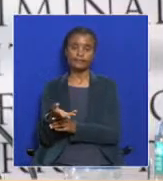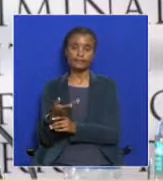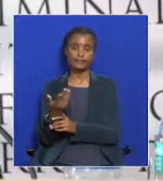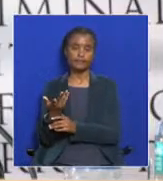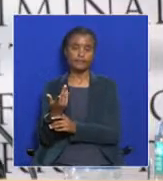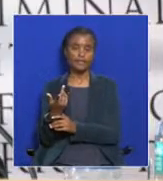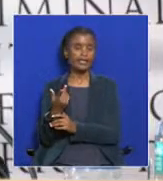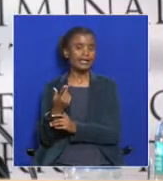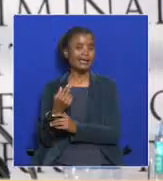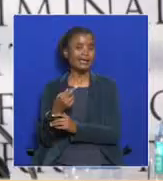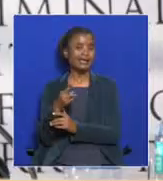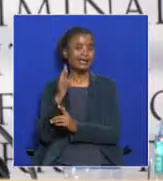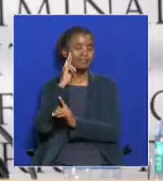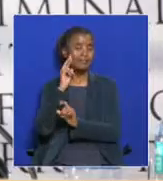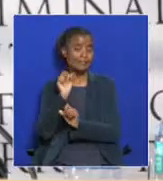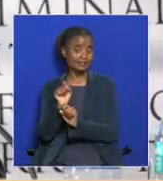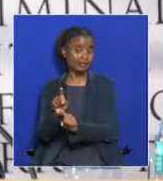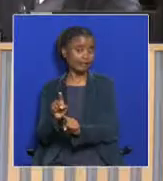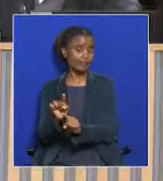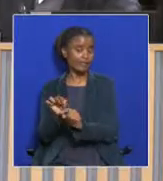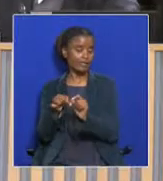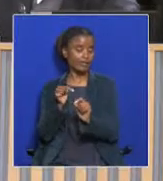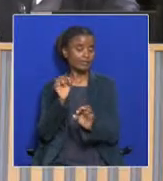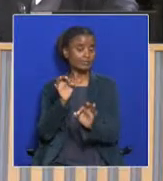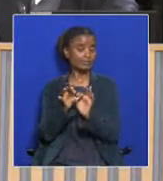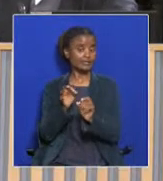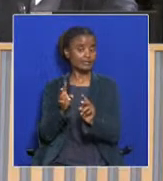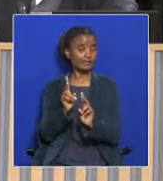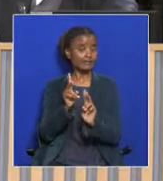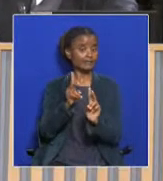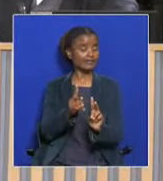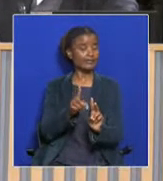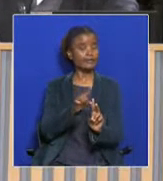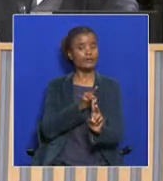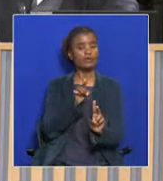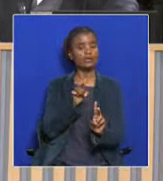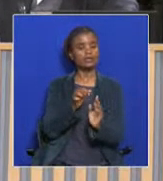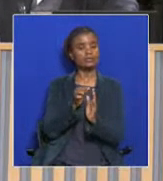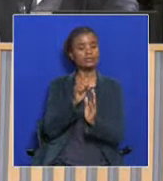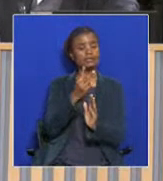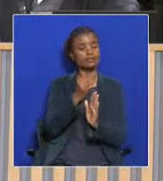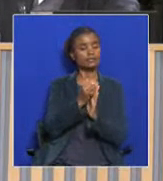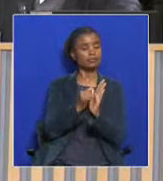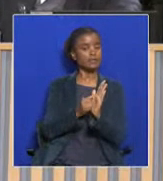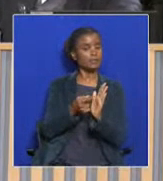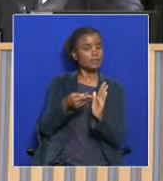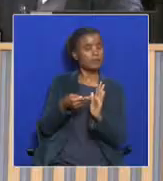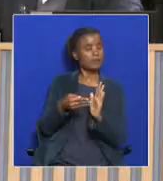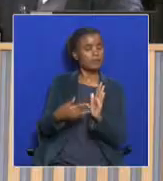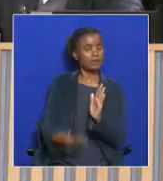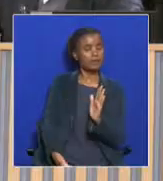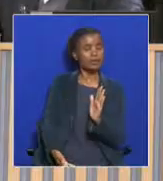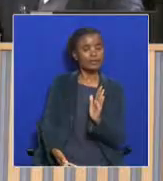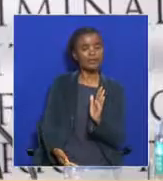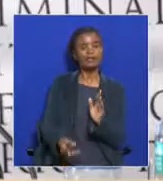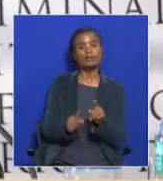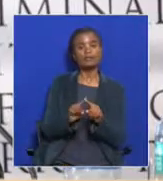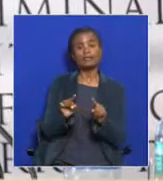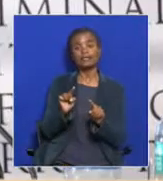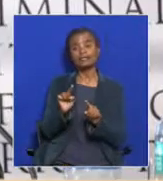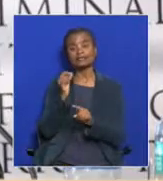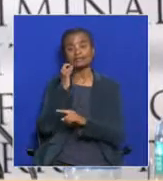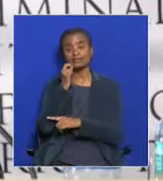recollection of this particular visit because she doesn't mention it in the second statement. She only mentions it in the statement that Colonel Jacob